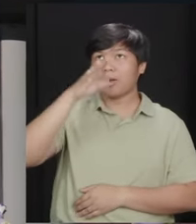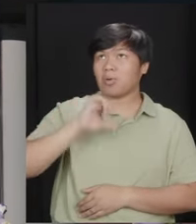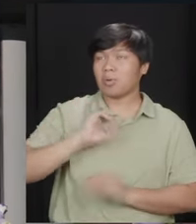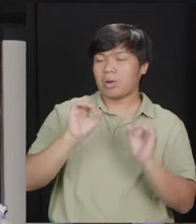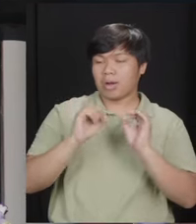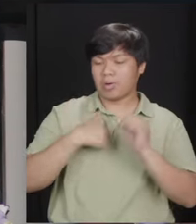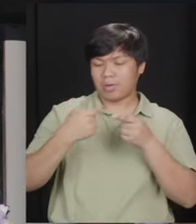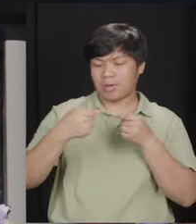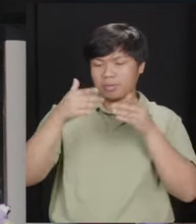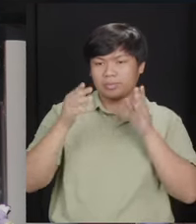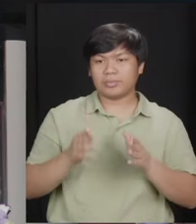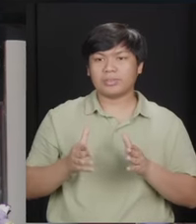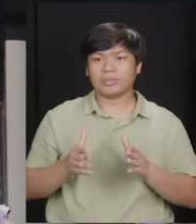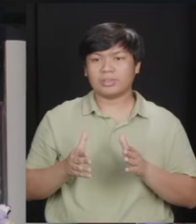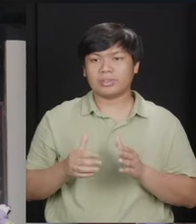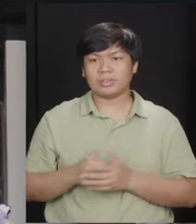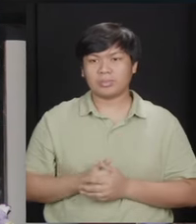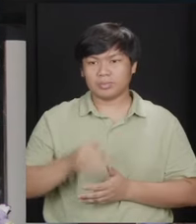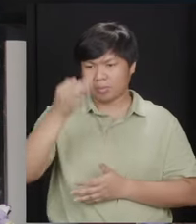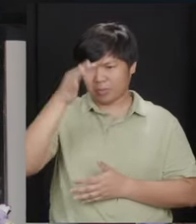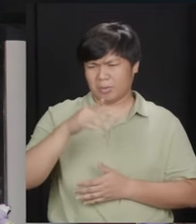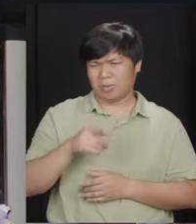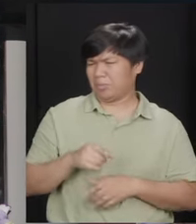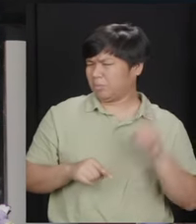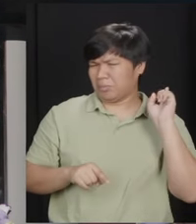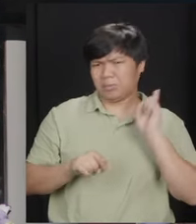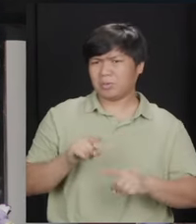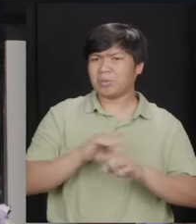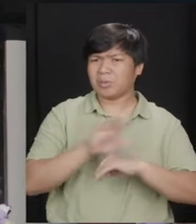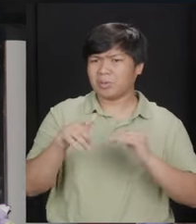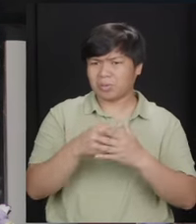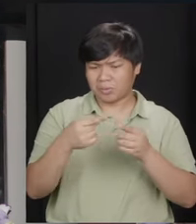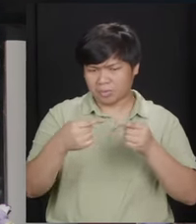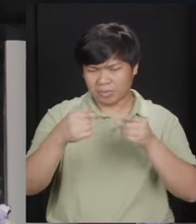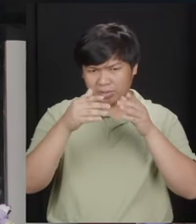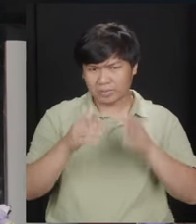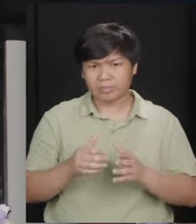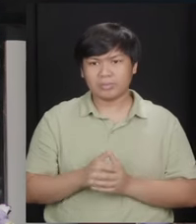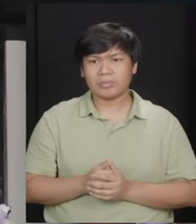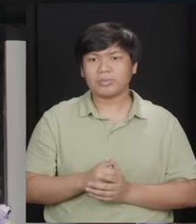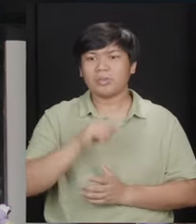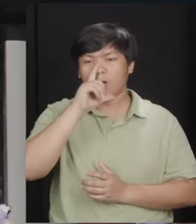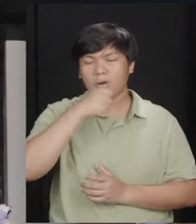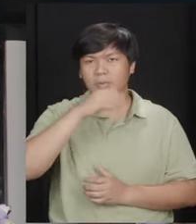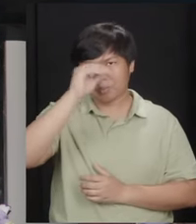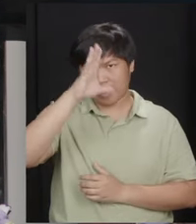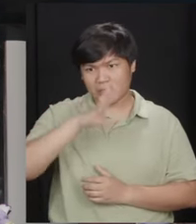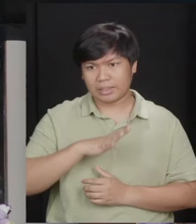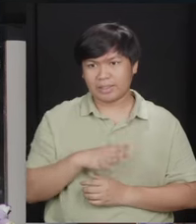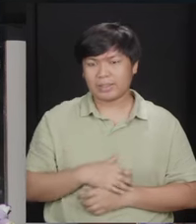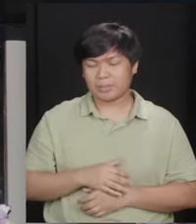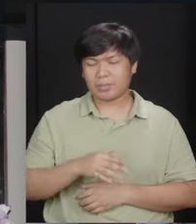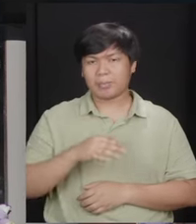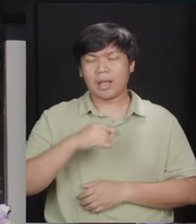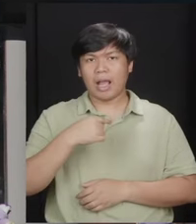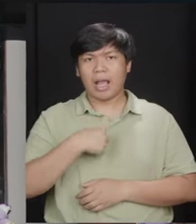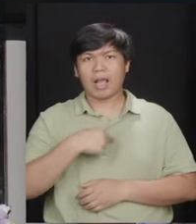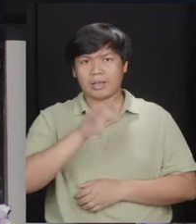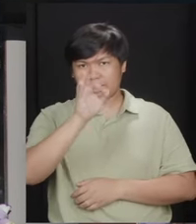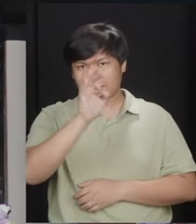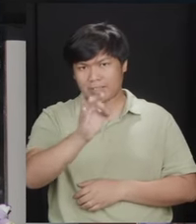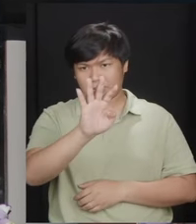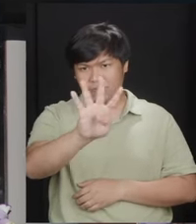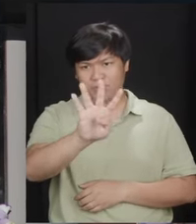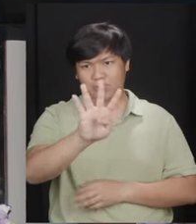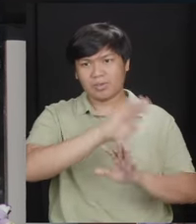enemies. And the pastor said, that's impossible. All of us have enemies. And the old man said, well, pastor, I'm 94 years